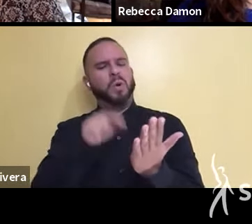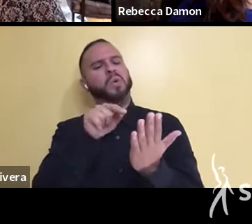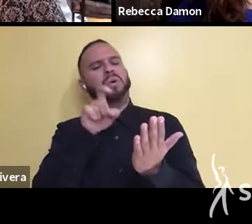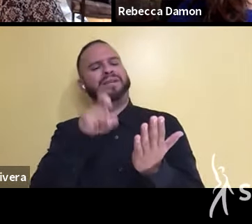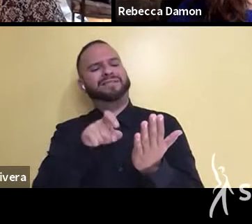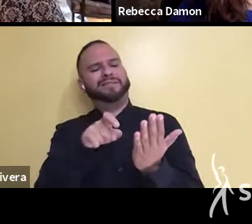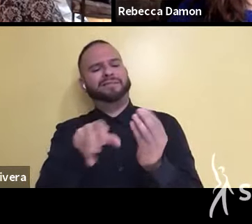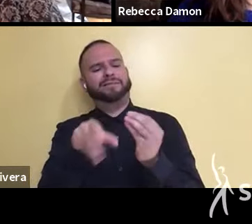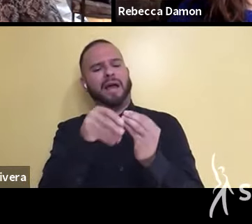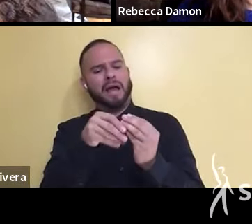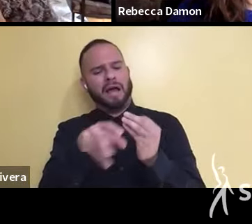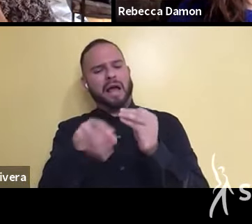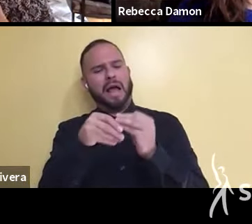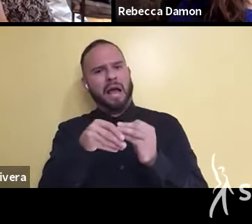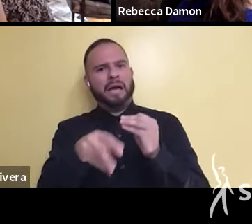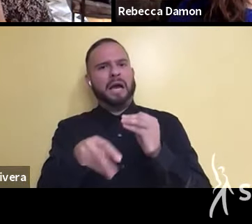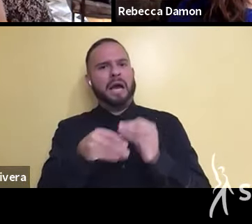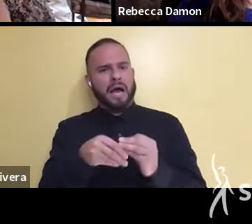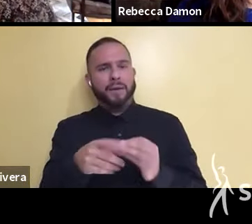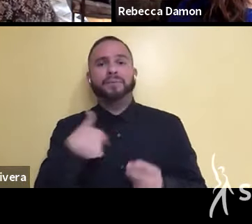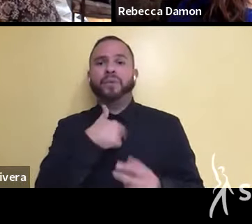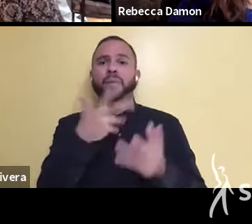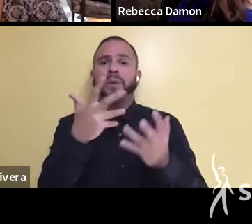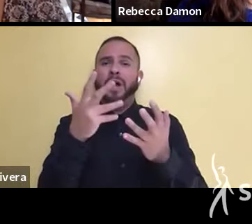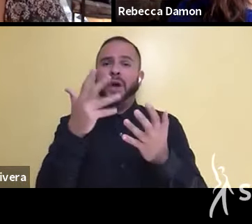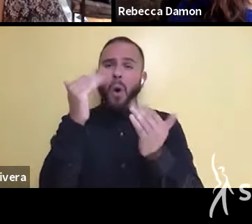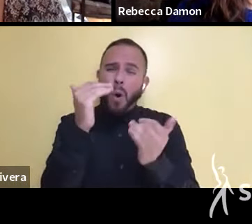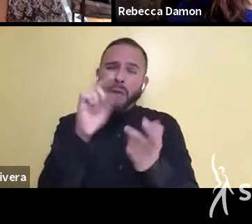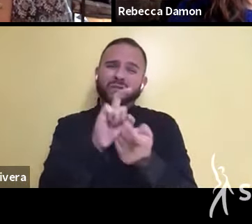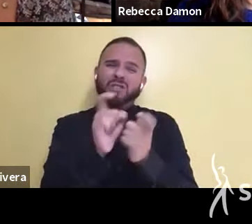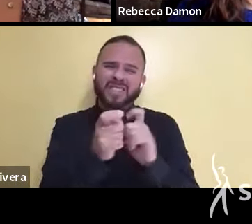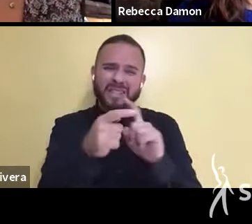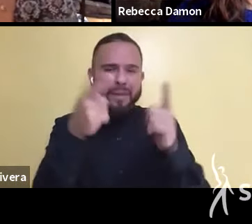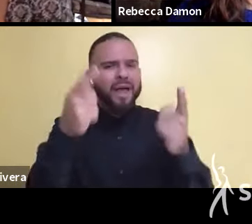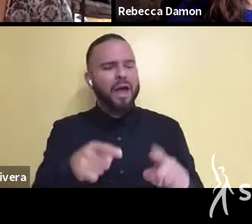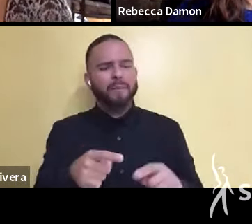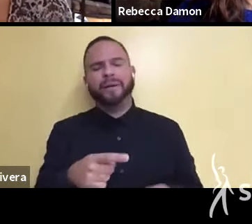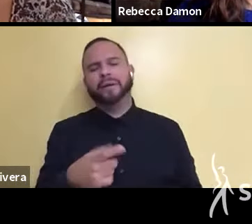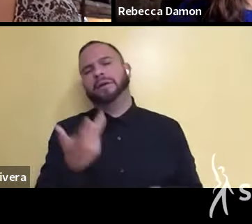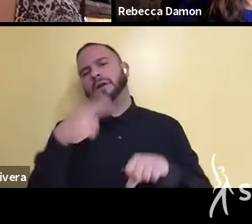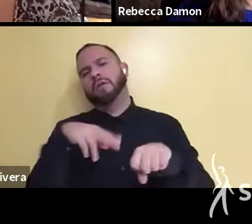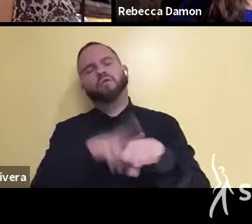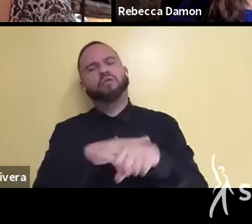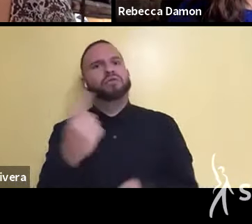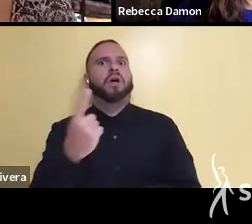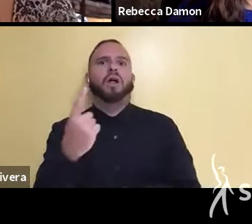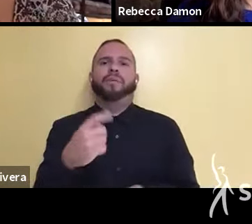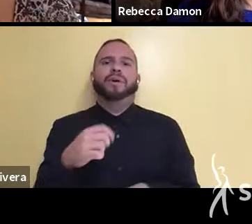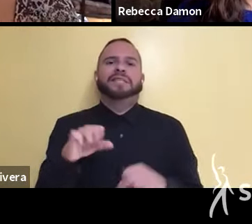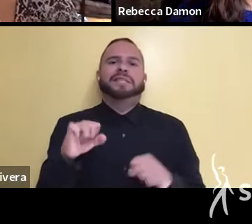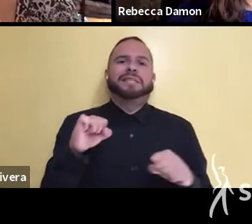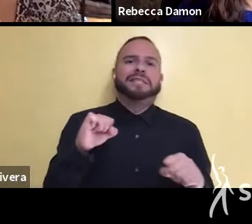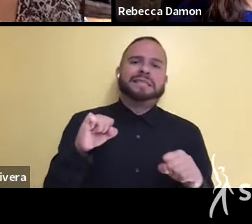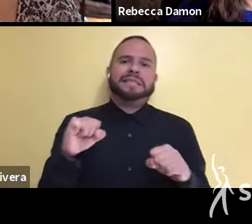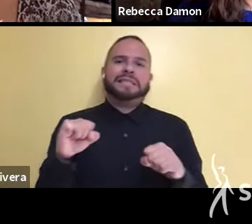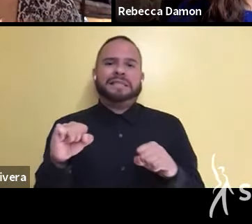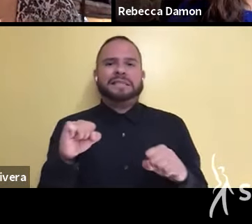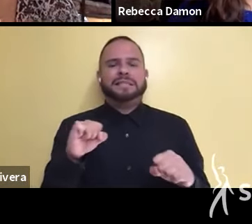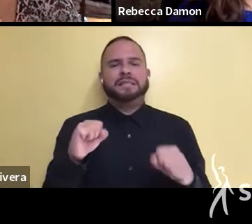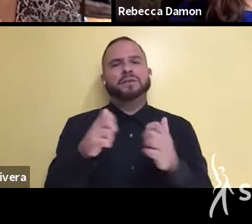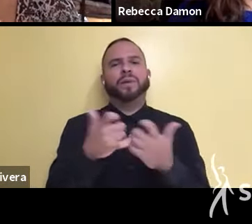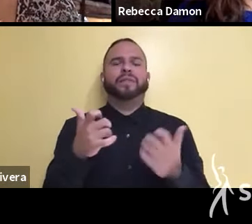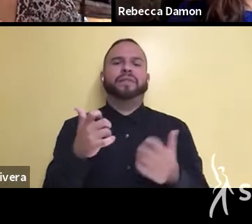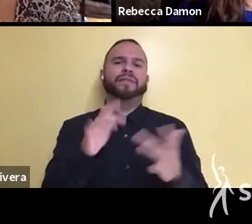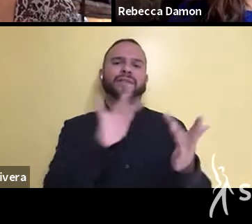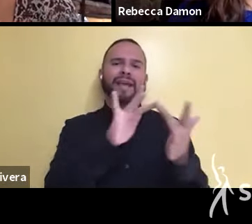And we had hoped for change, but of course, we always have some tension with our internet